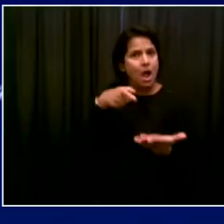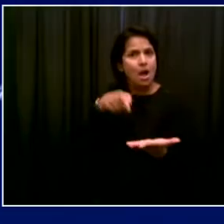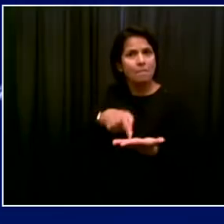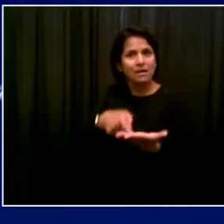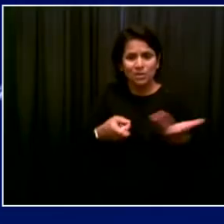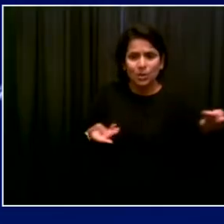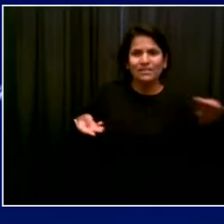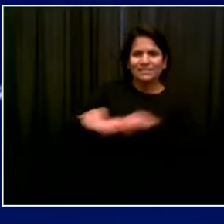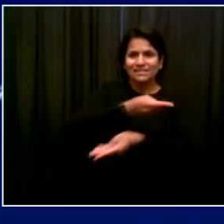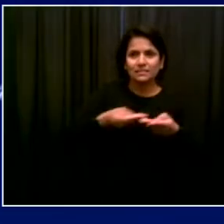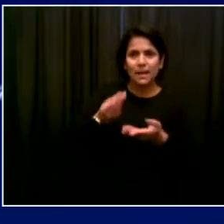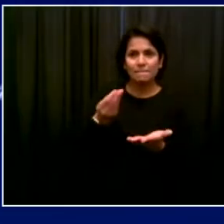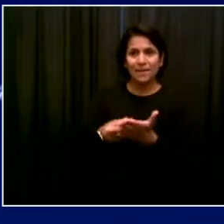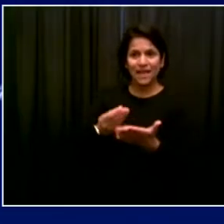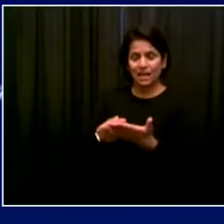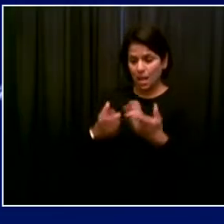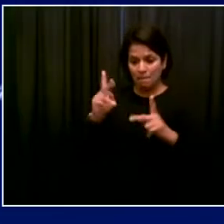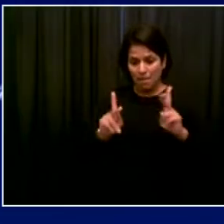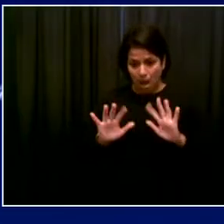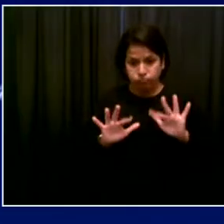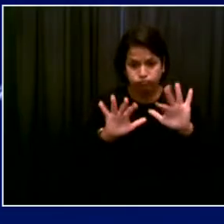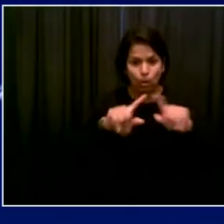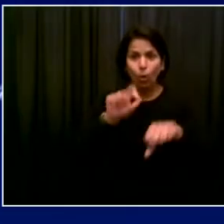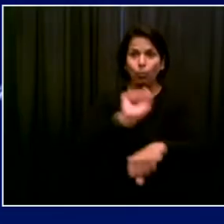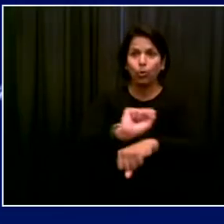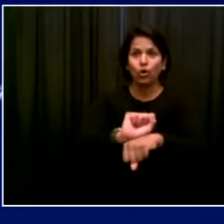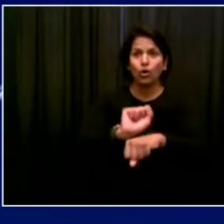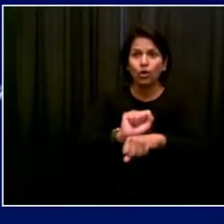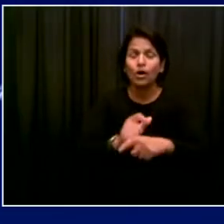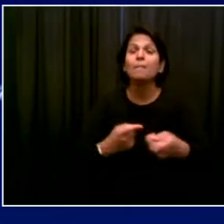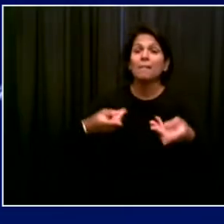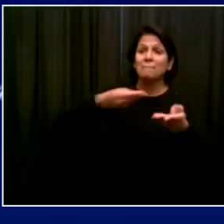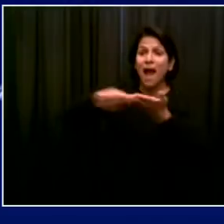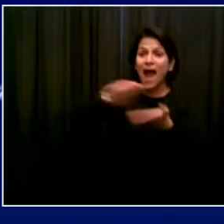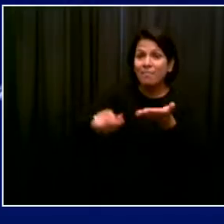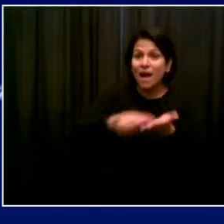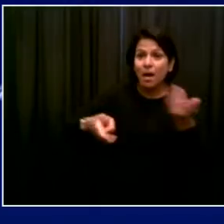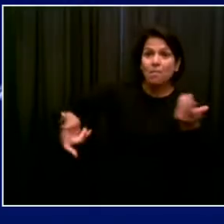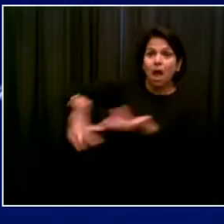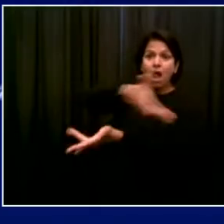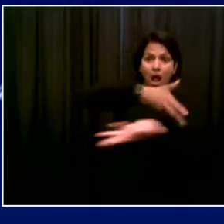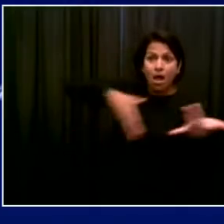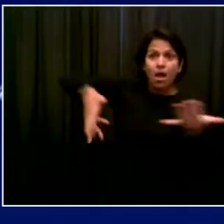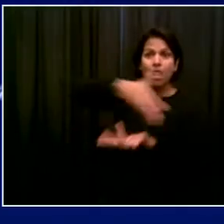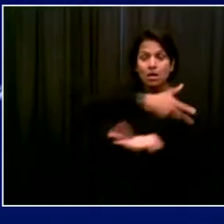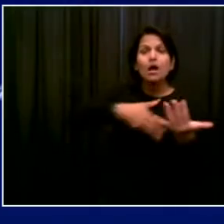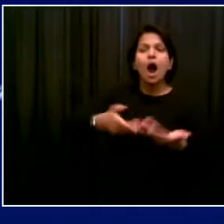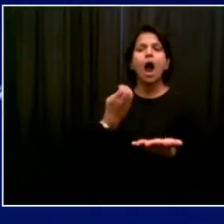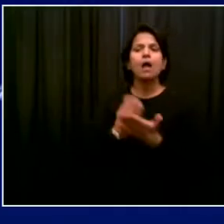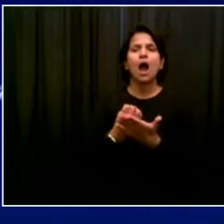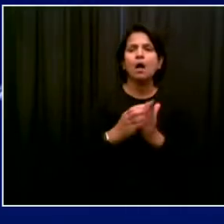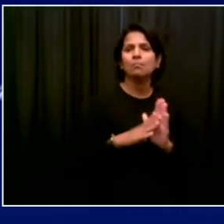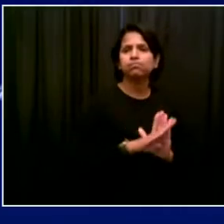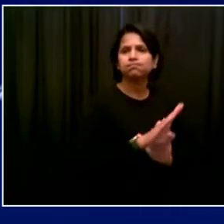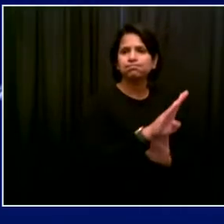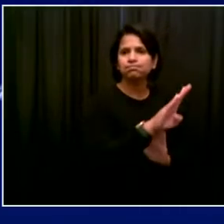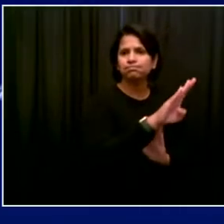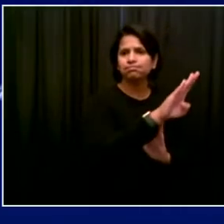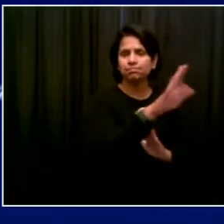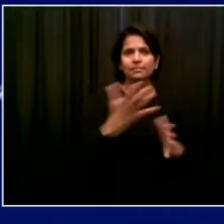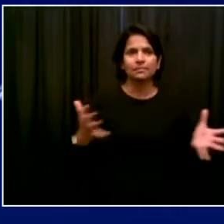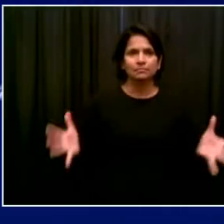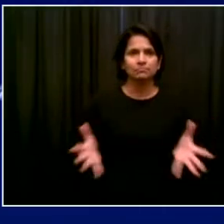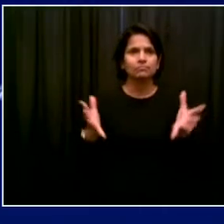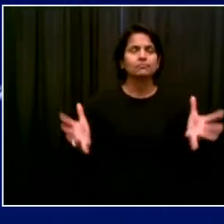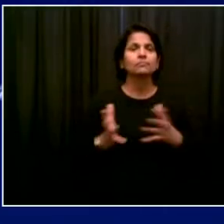Sachs, vaccination requirements could help return up to 5 million workers into the labor force as